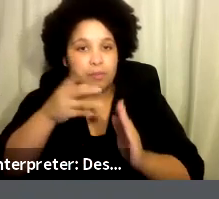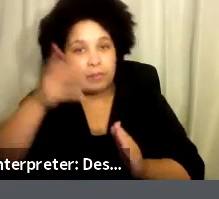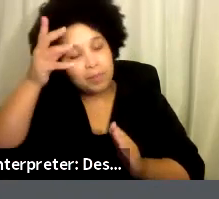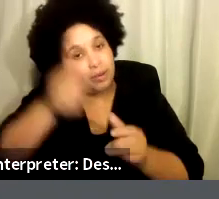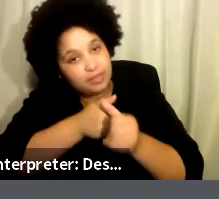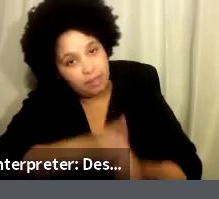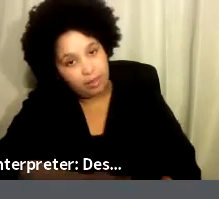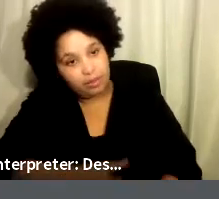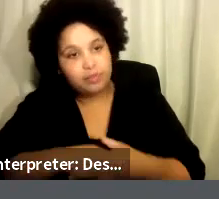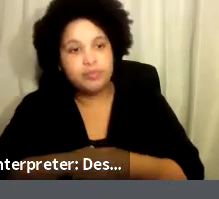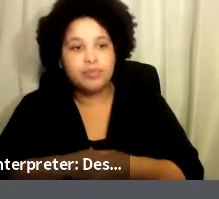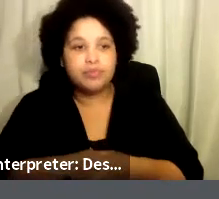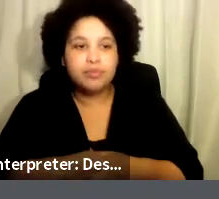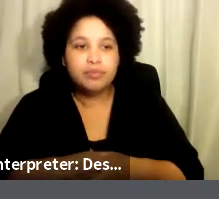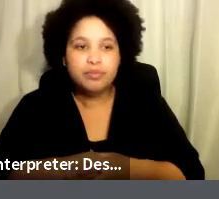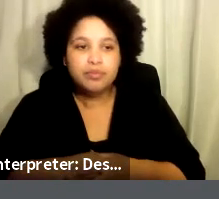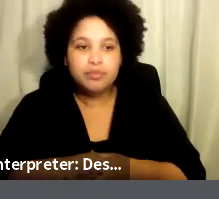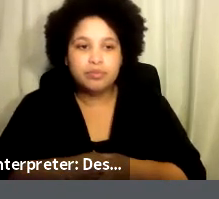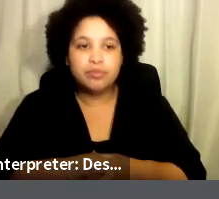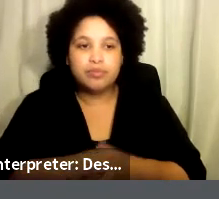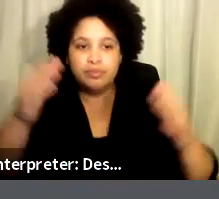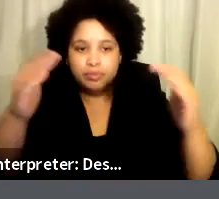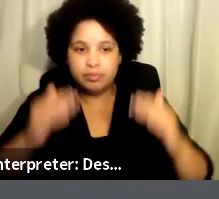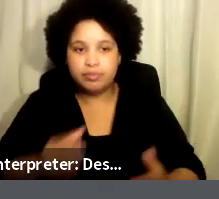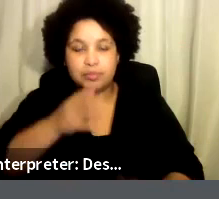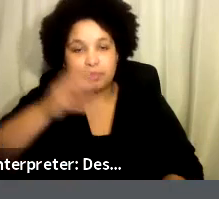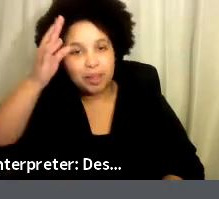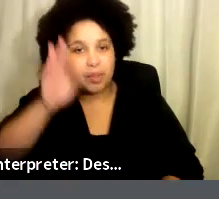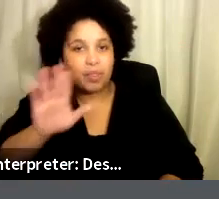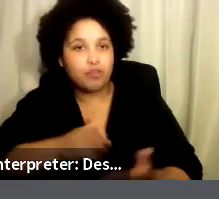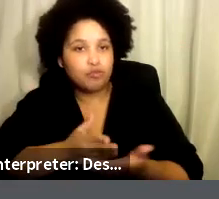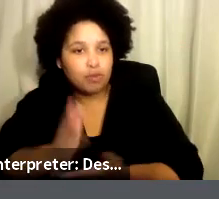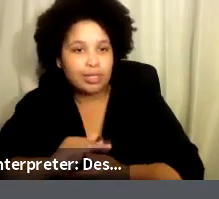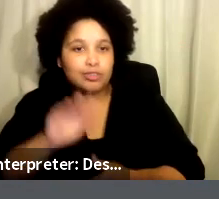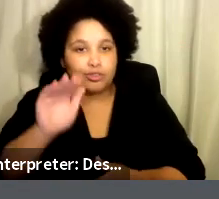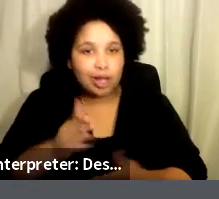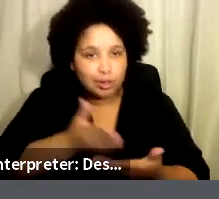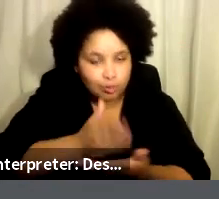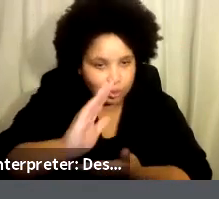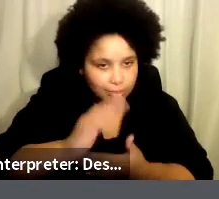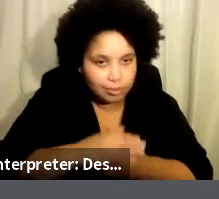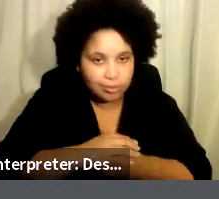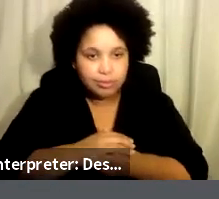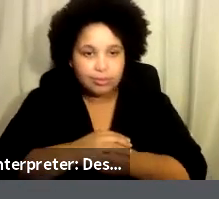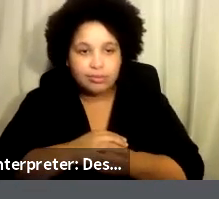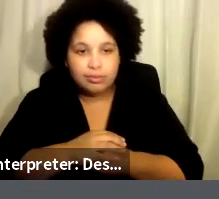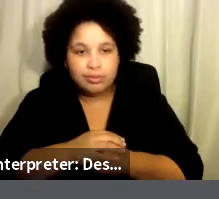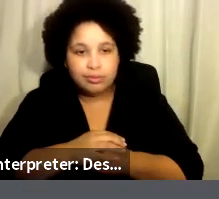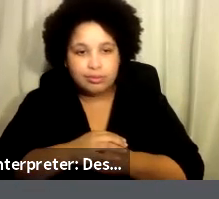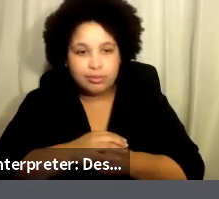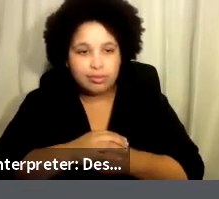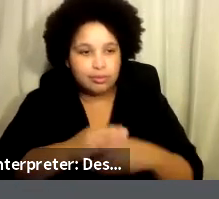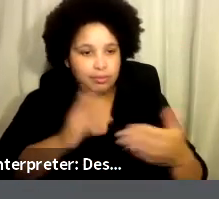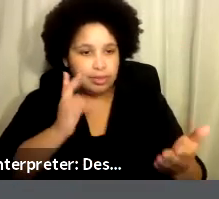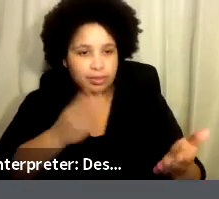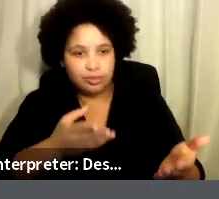follow. And then we move on to parents' rights, child's rights. And then from here, you